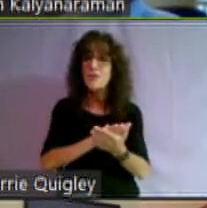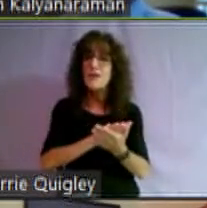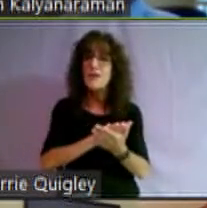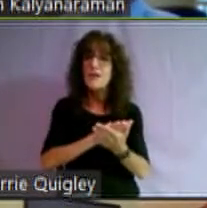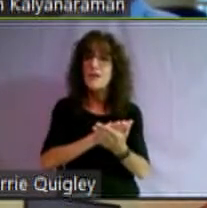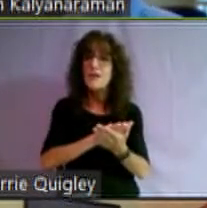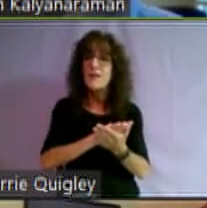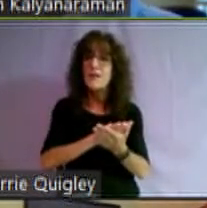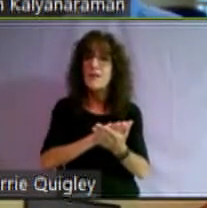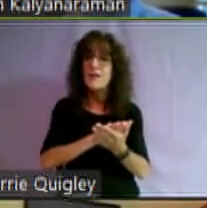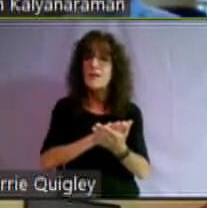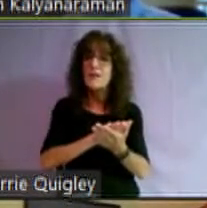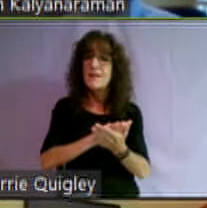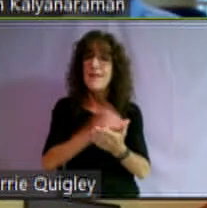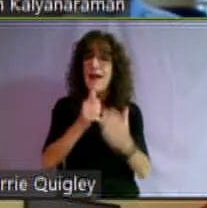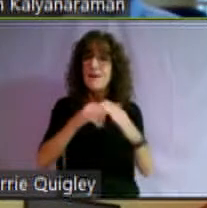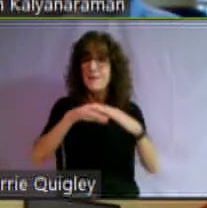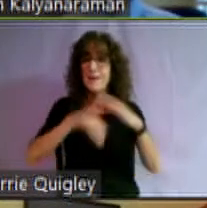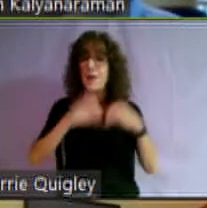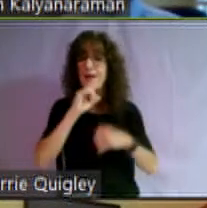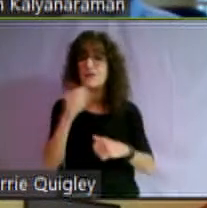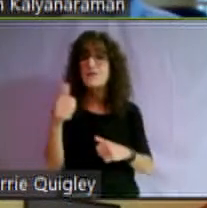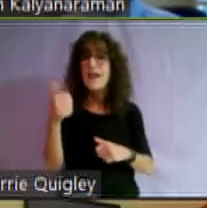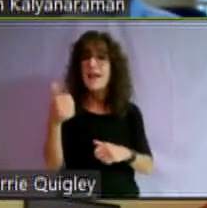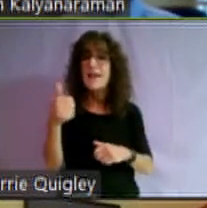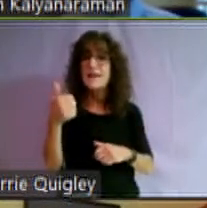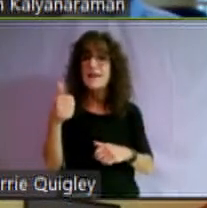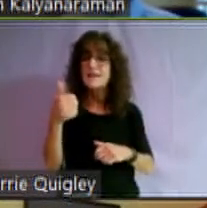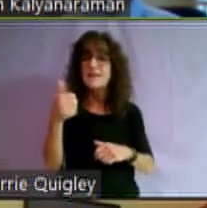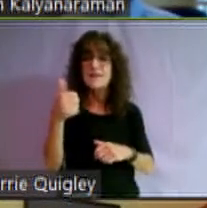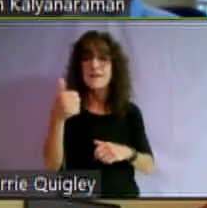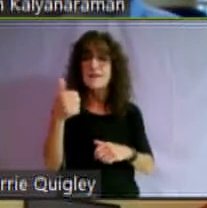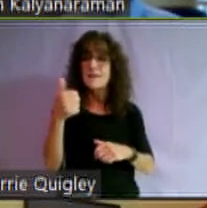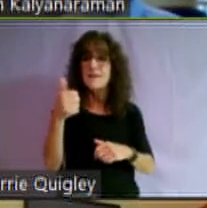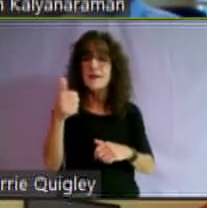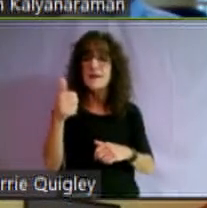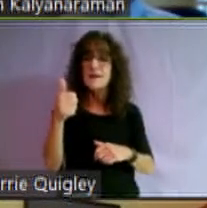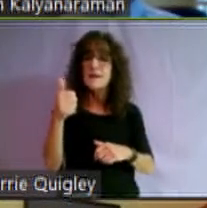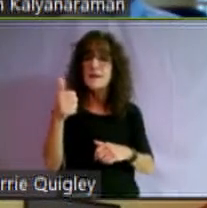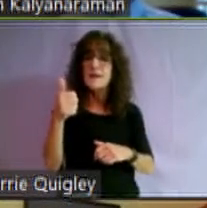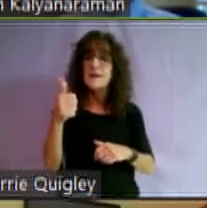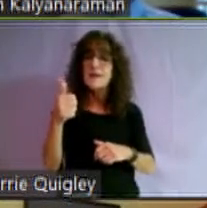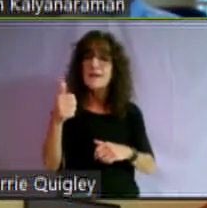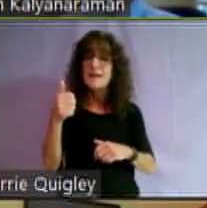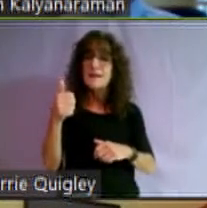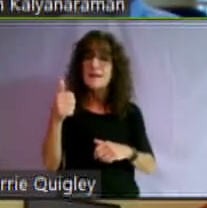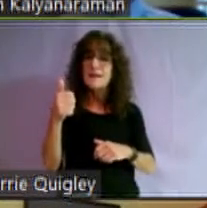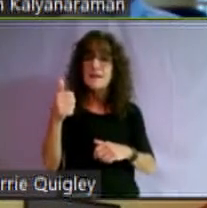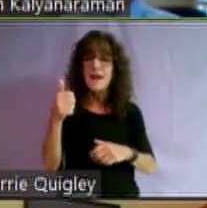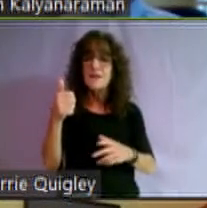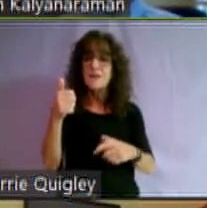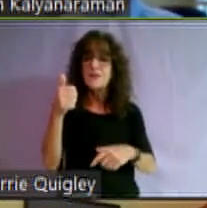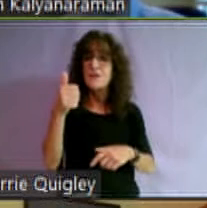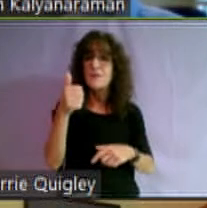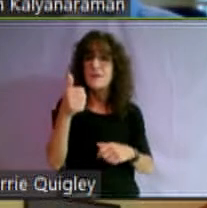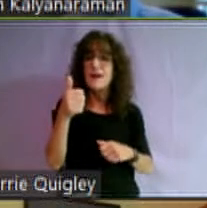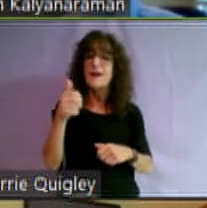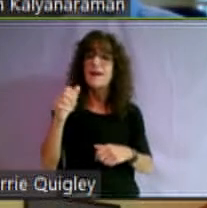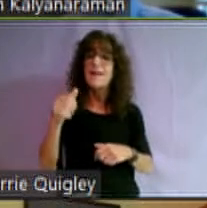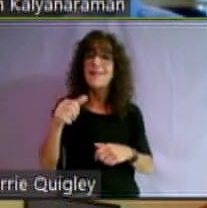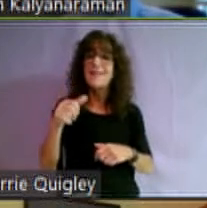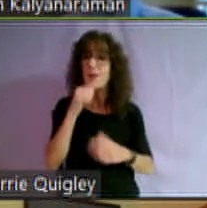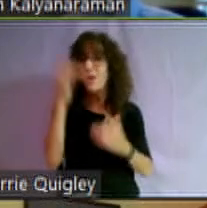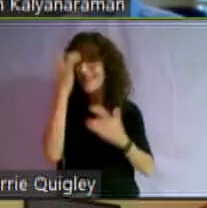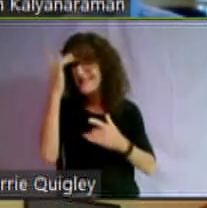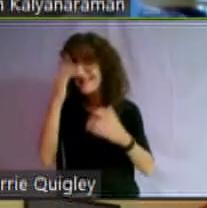so pretty much under the age of 10, um, they don't they don't get sick as much.